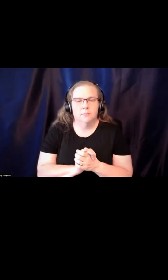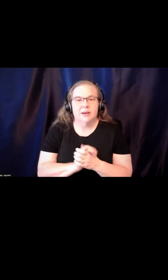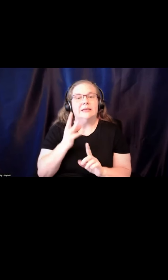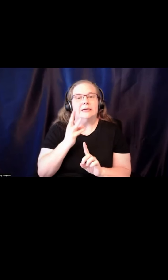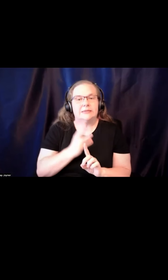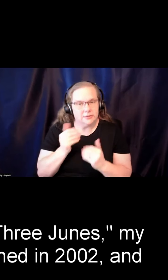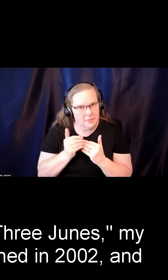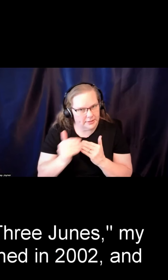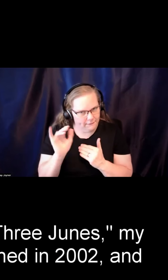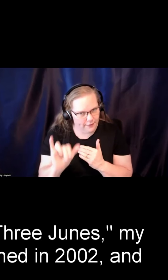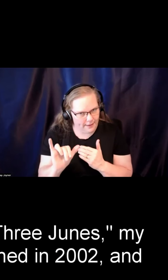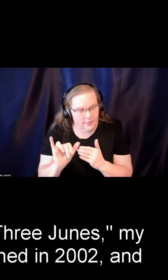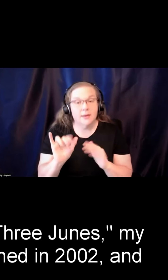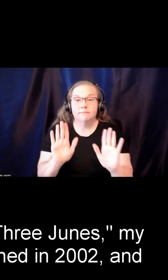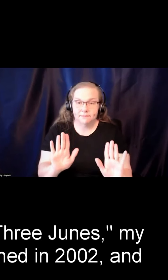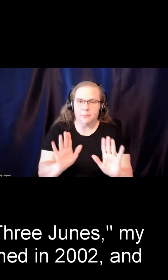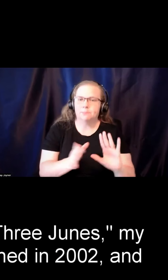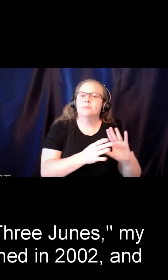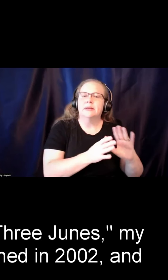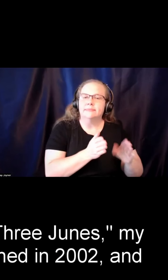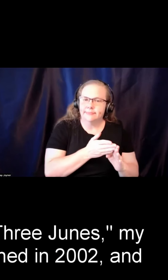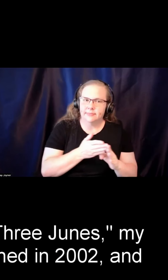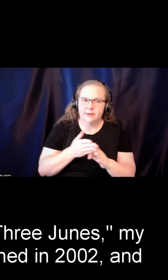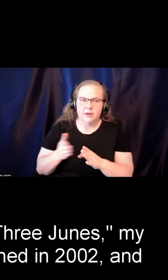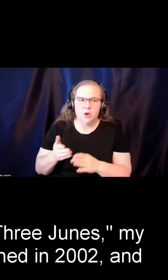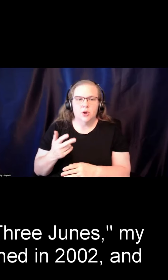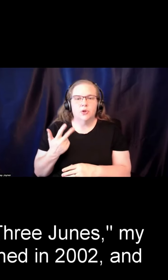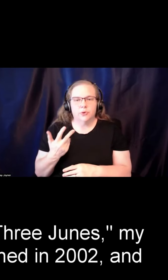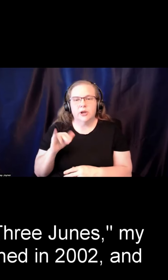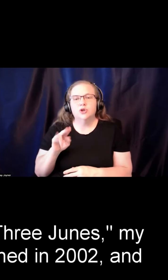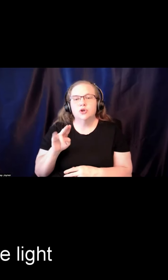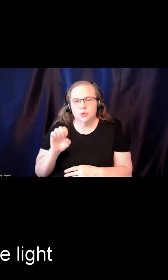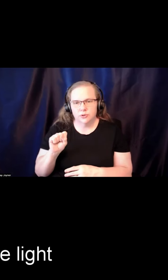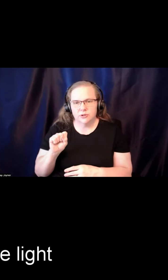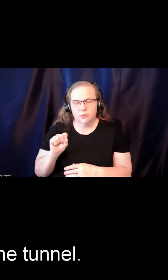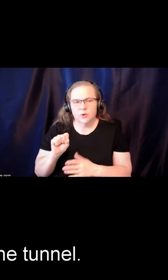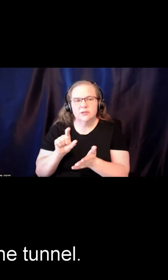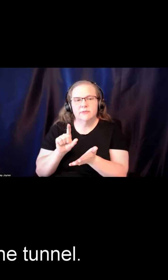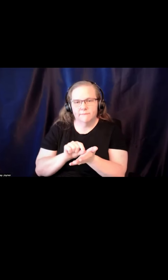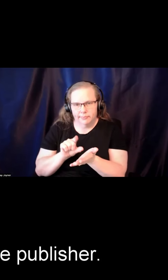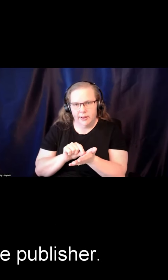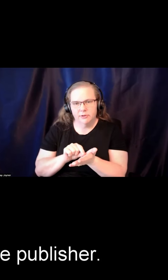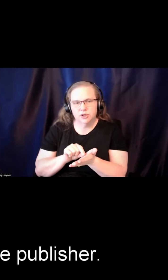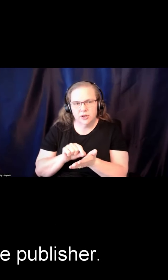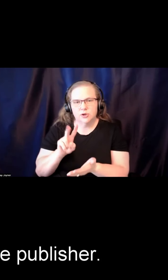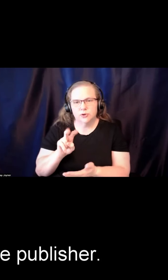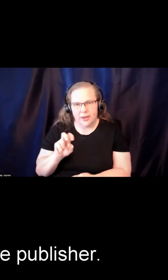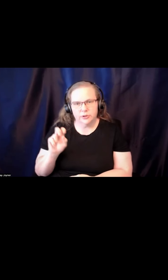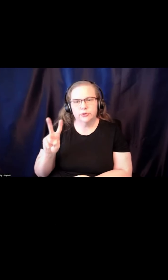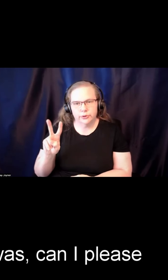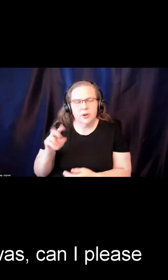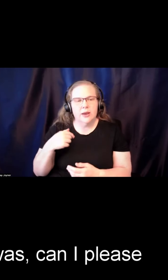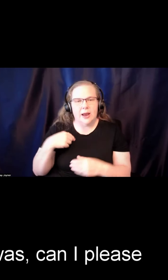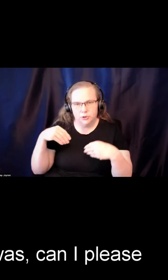that when, and by the way, so 3 Junes, my first novel was published in 2002. And that was the light at the end of the tunnel. I had sold it to the